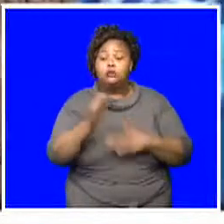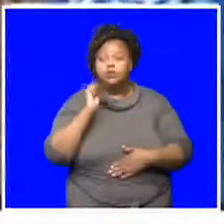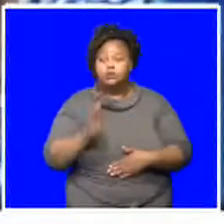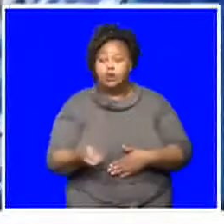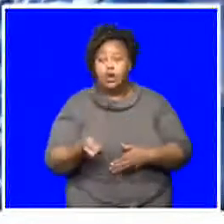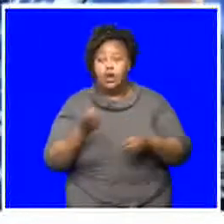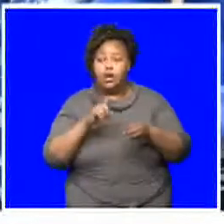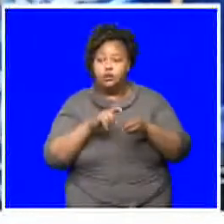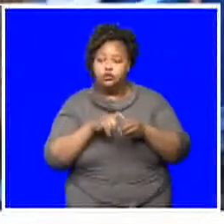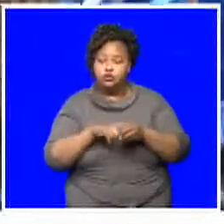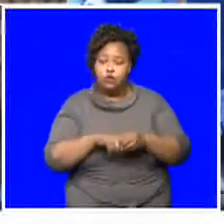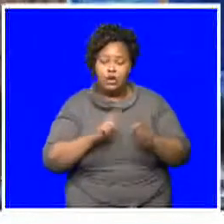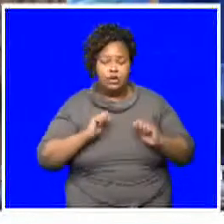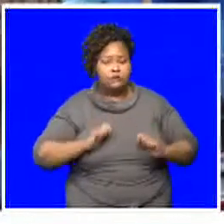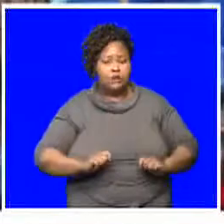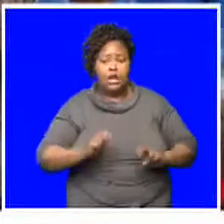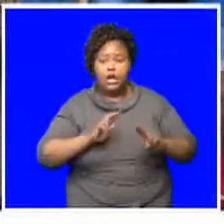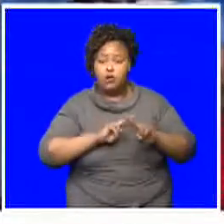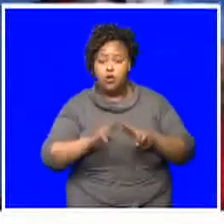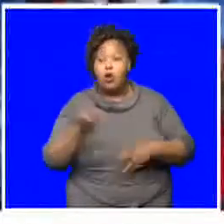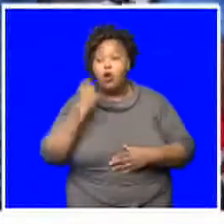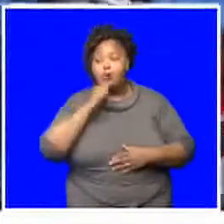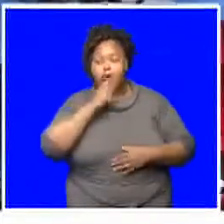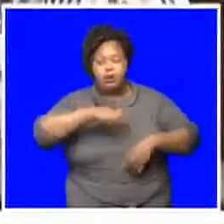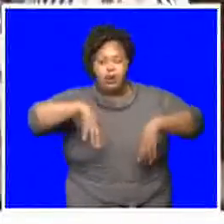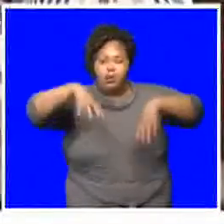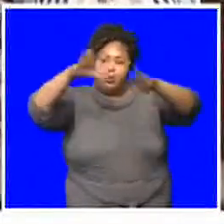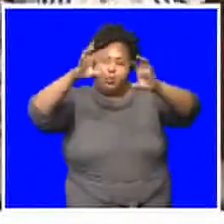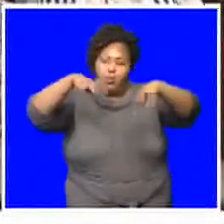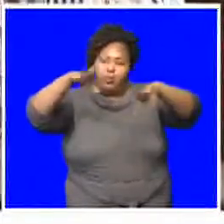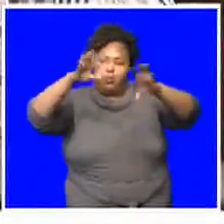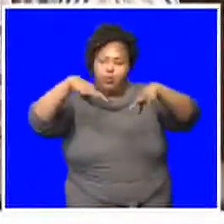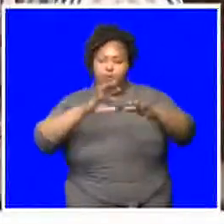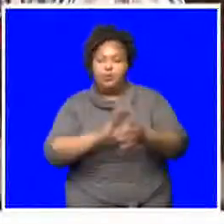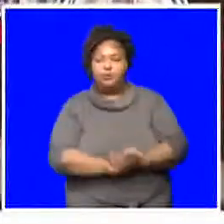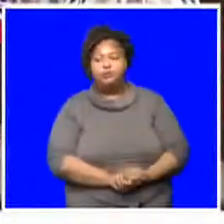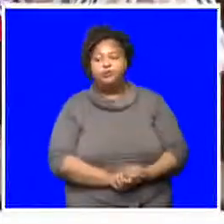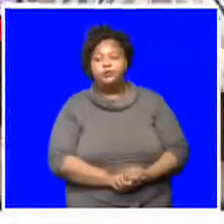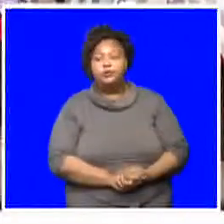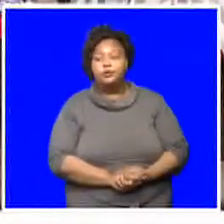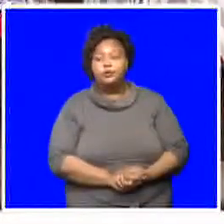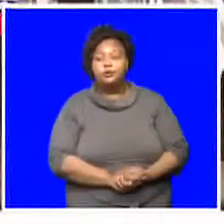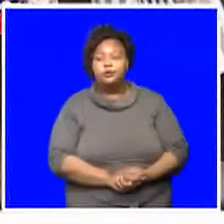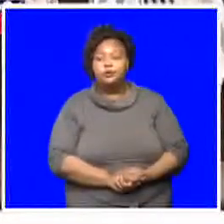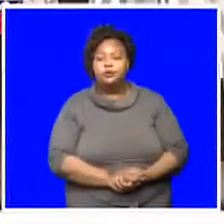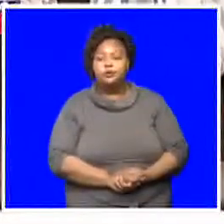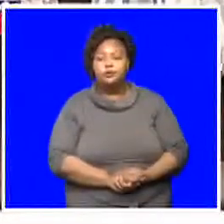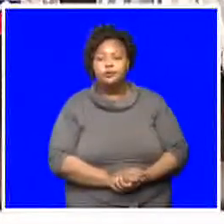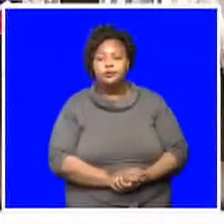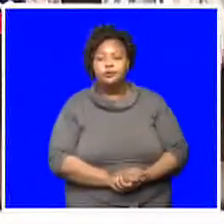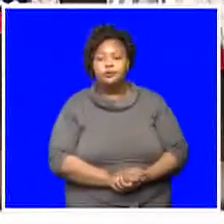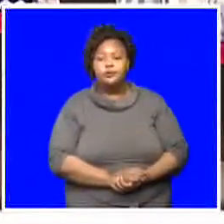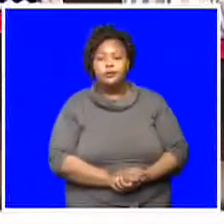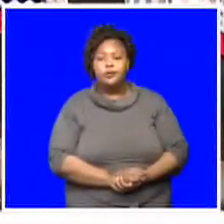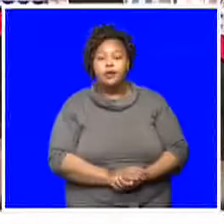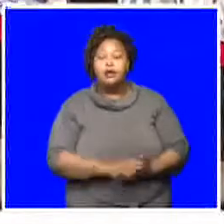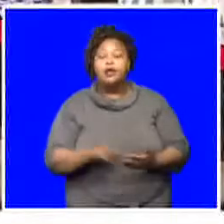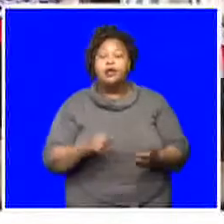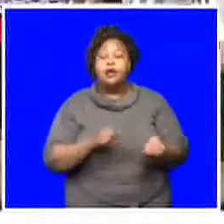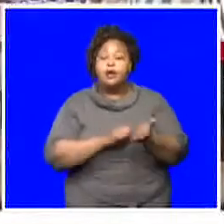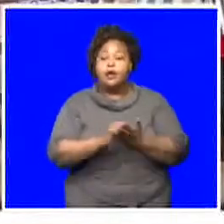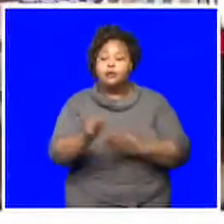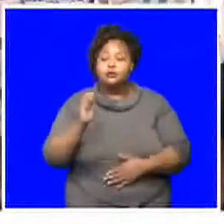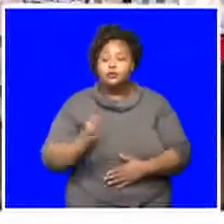even in these heavy rains. The ceremony started at a very high note and it still continues to be